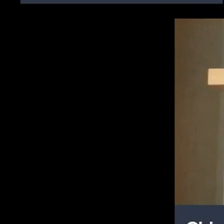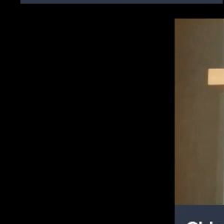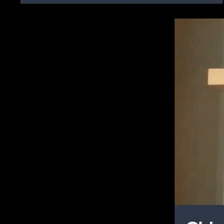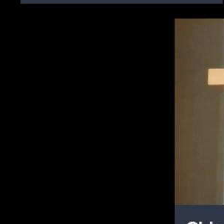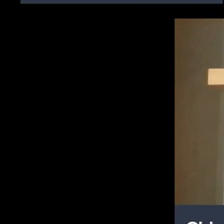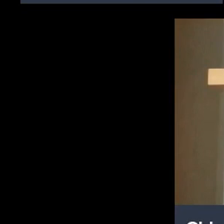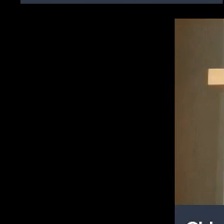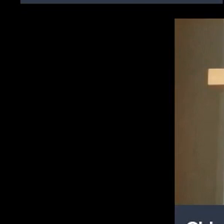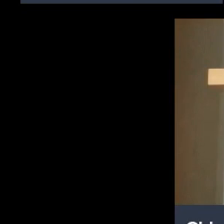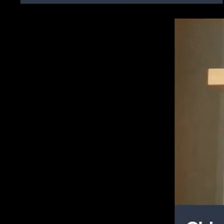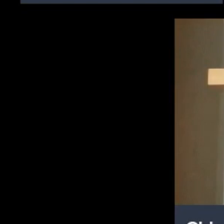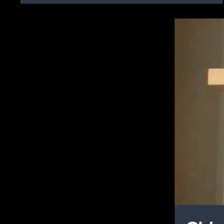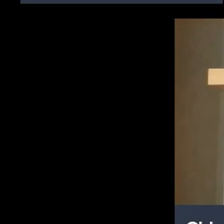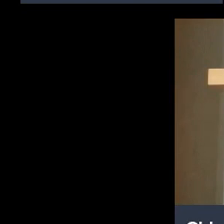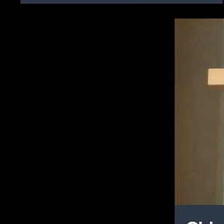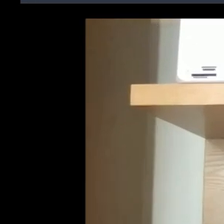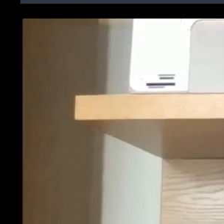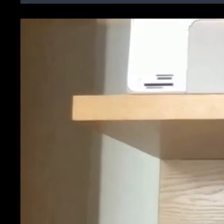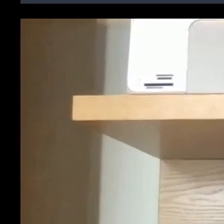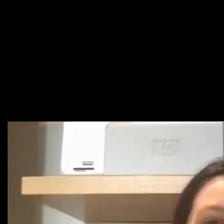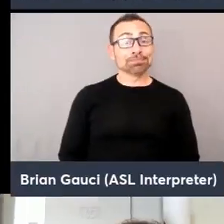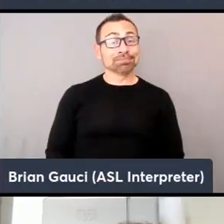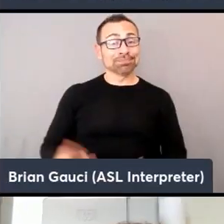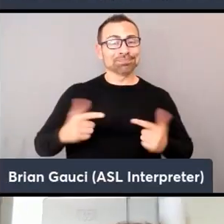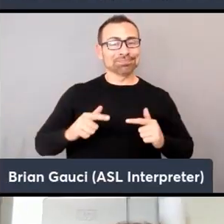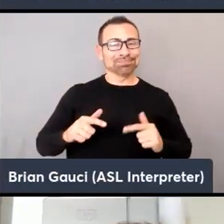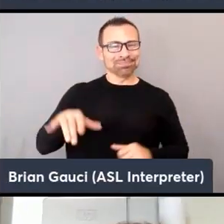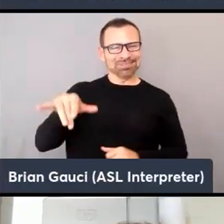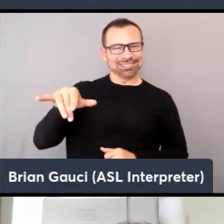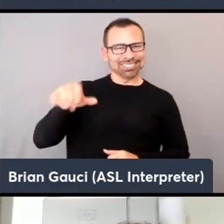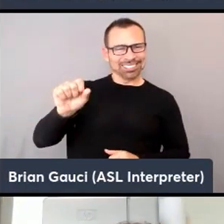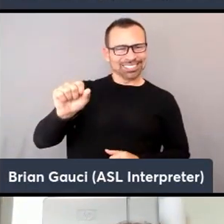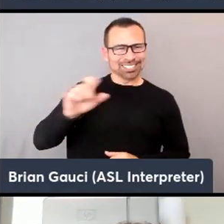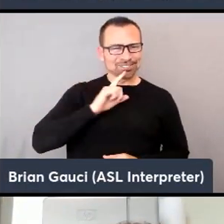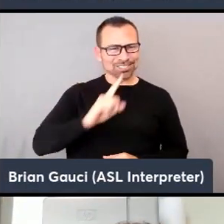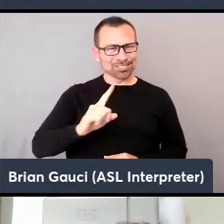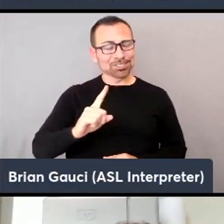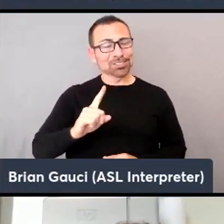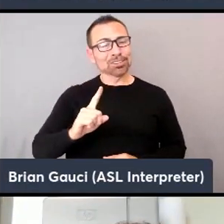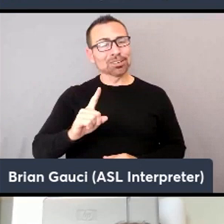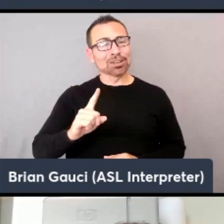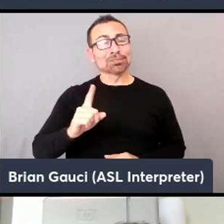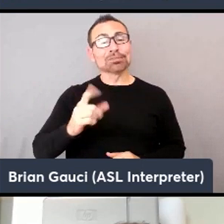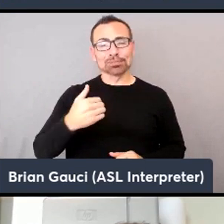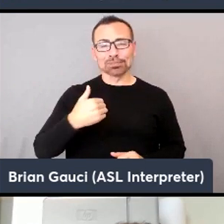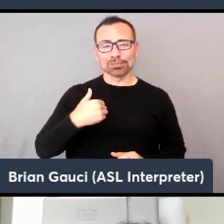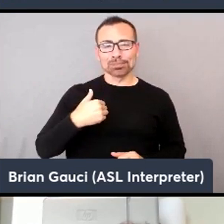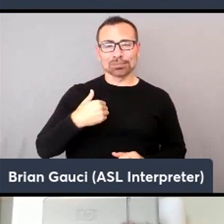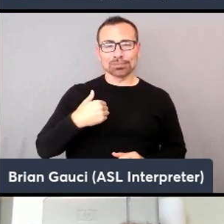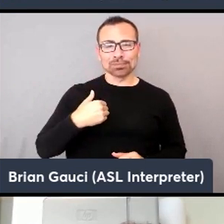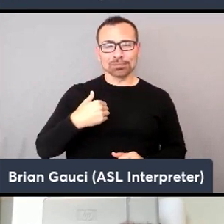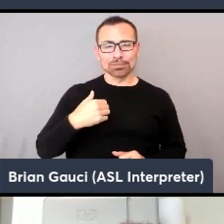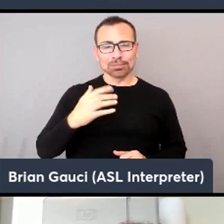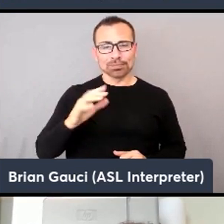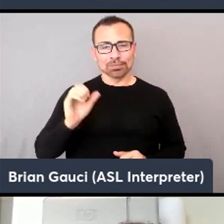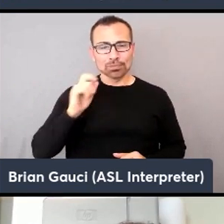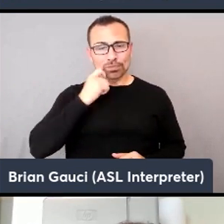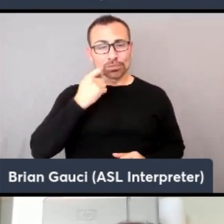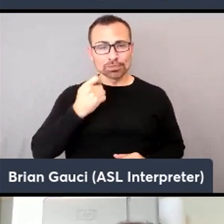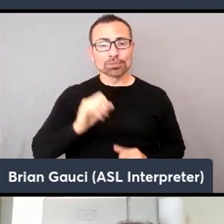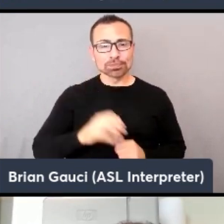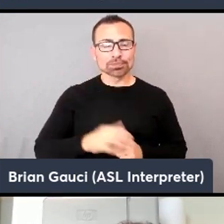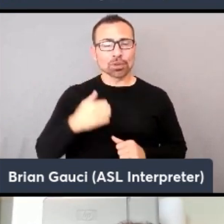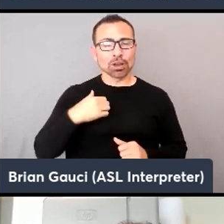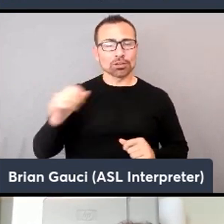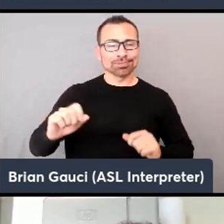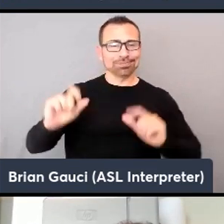works? Yes, for sure. Okay, I have my, cool, you have the screen share on. Yep,